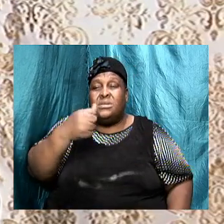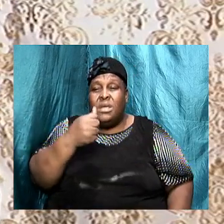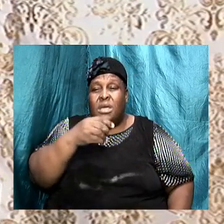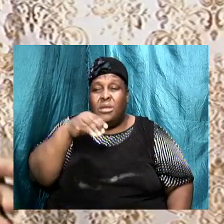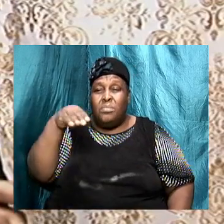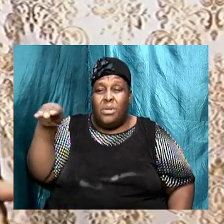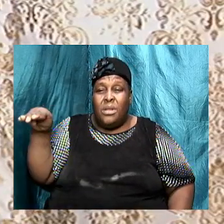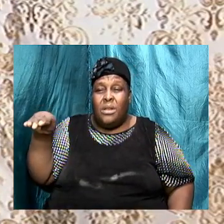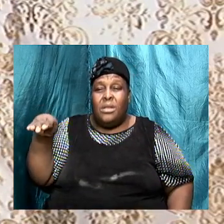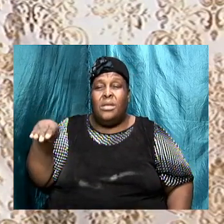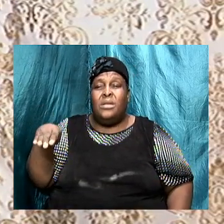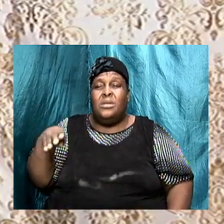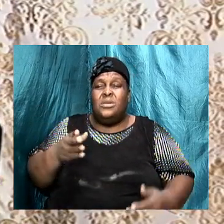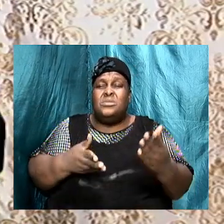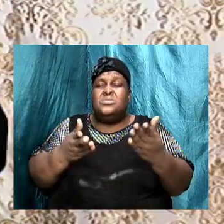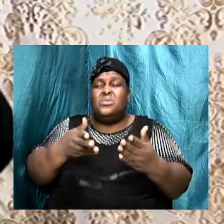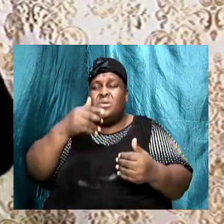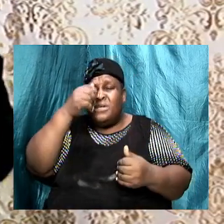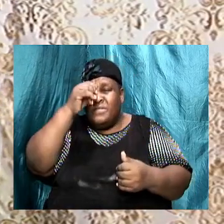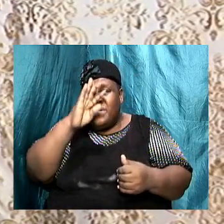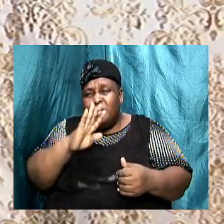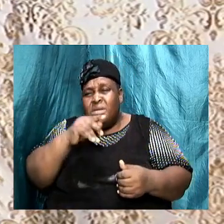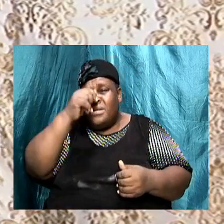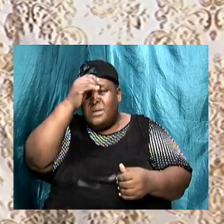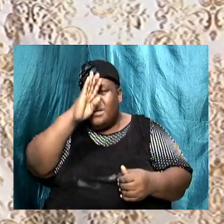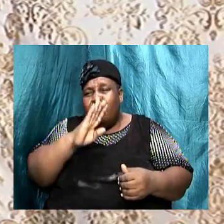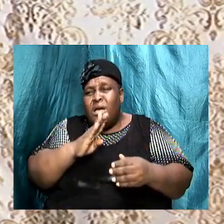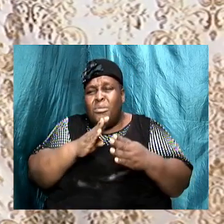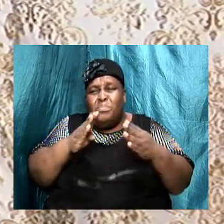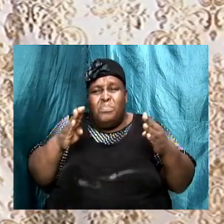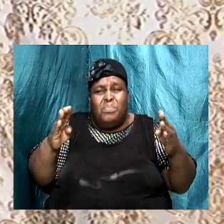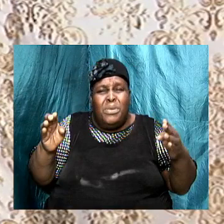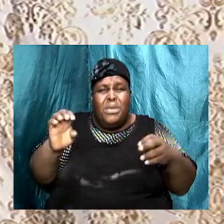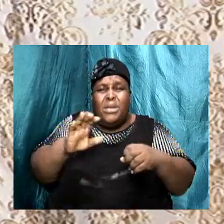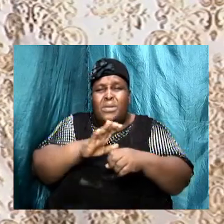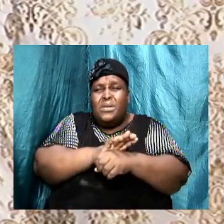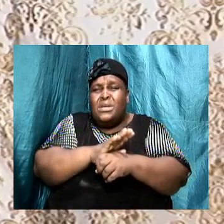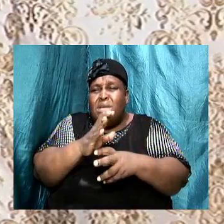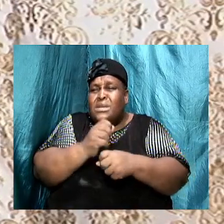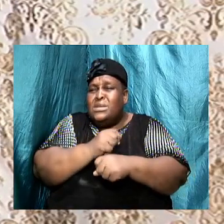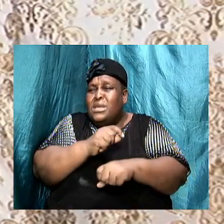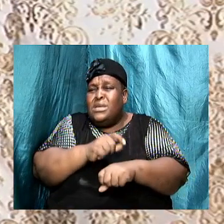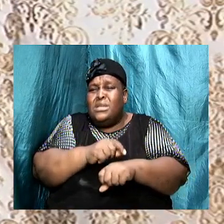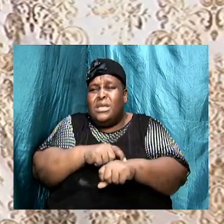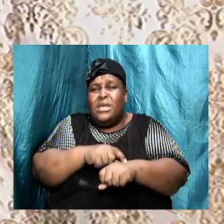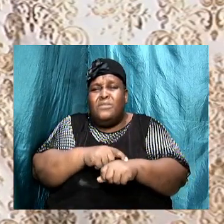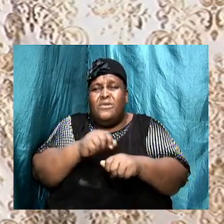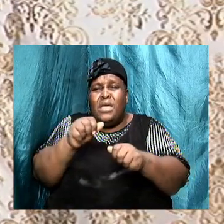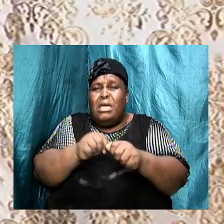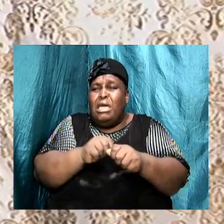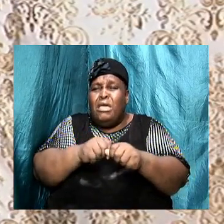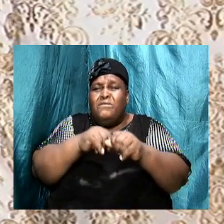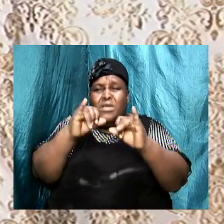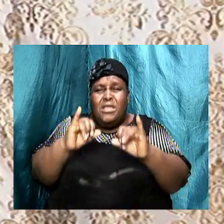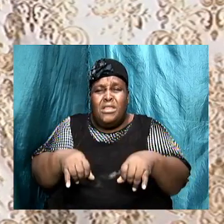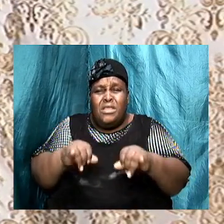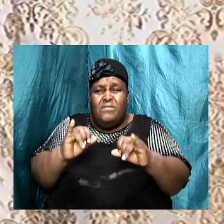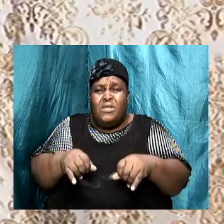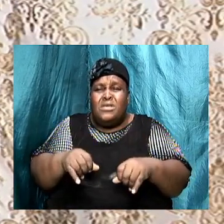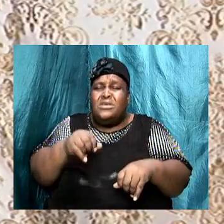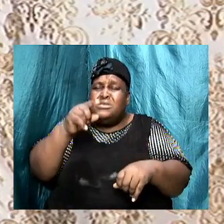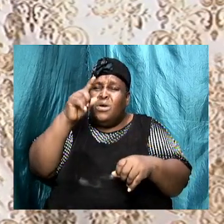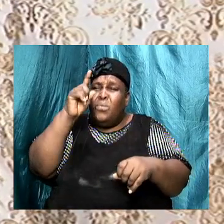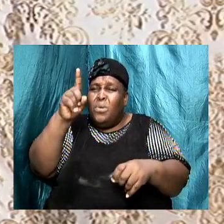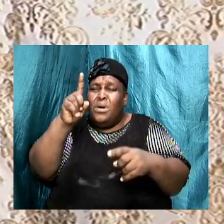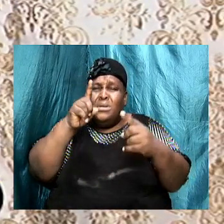God, irrespective of the amount. God is big enough to take time out for every individual. He's a one-on-one God,